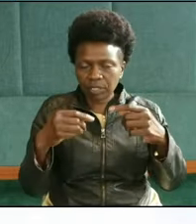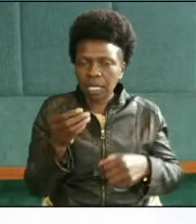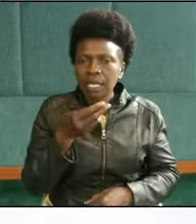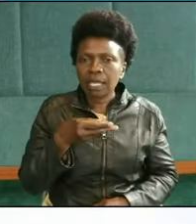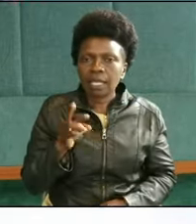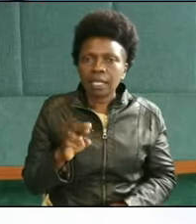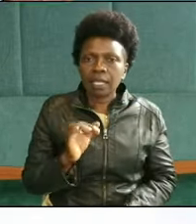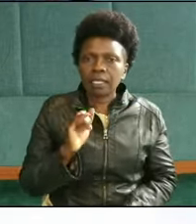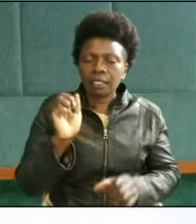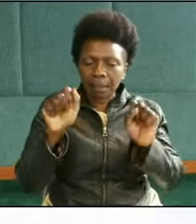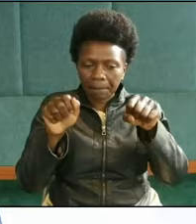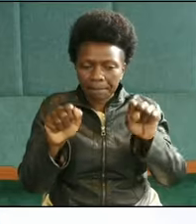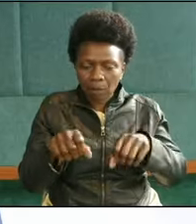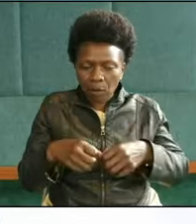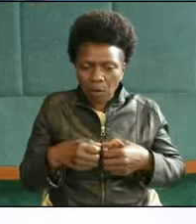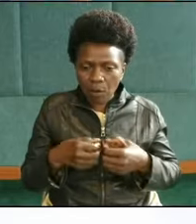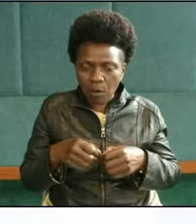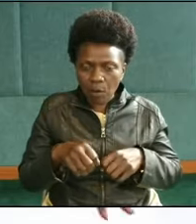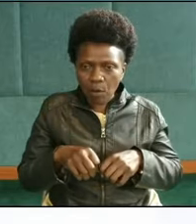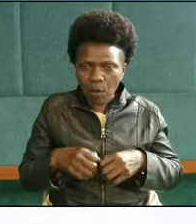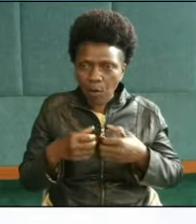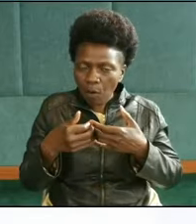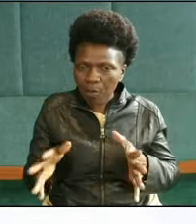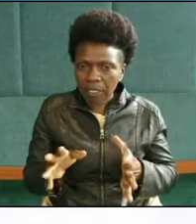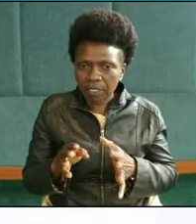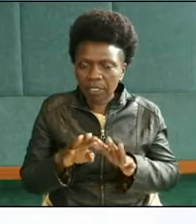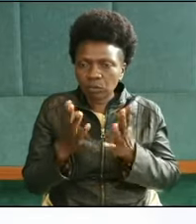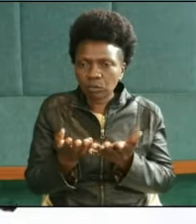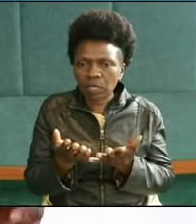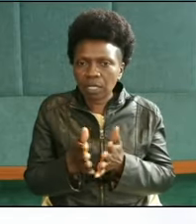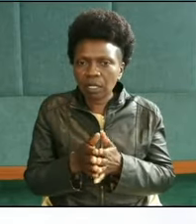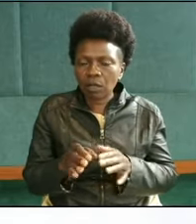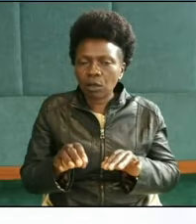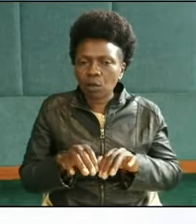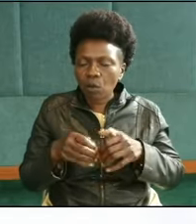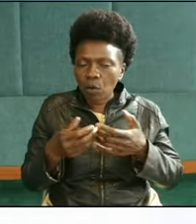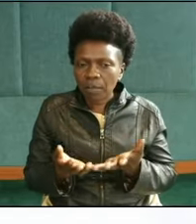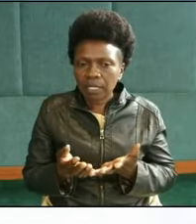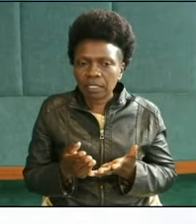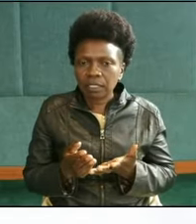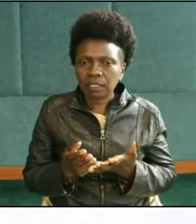He is able to open the scroll and open its seven seals.